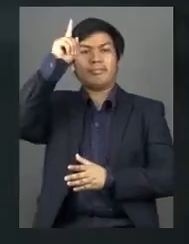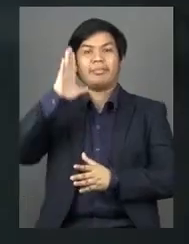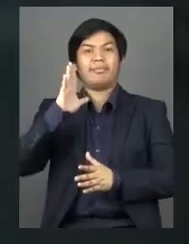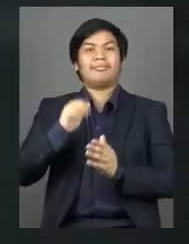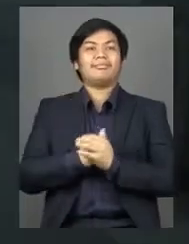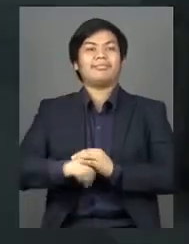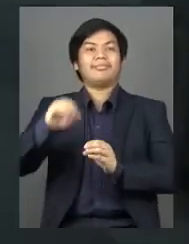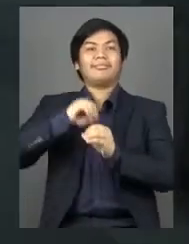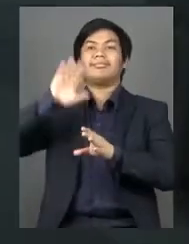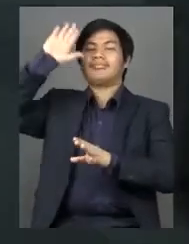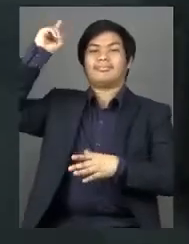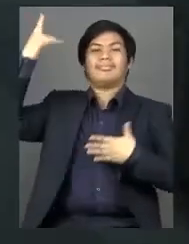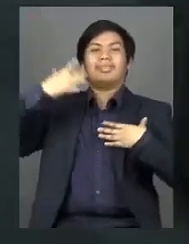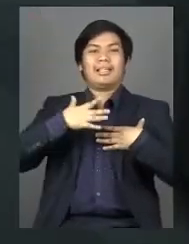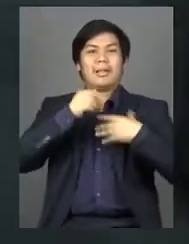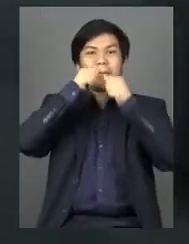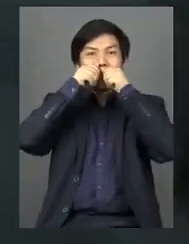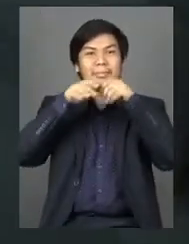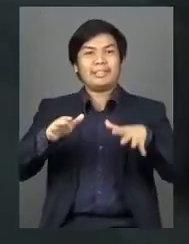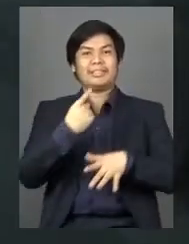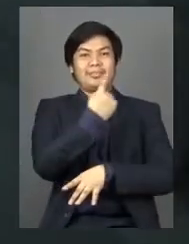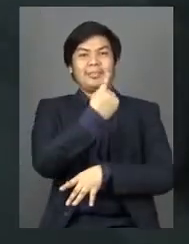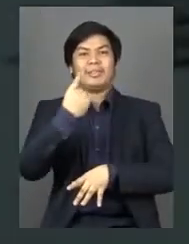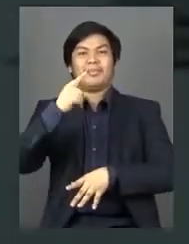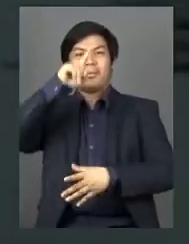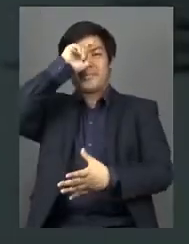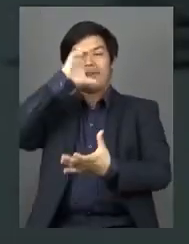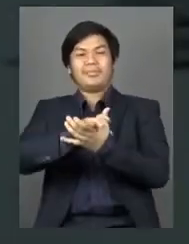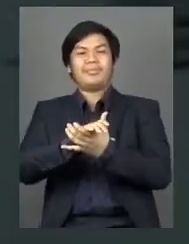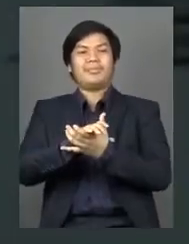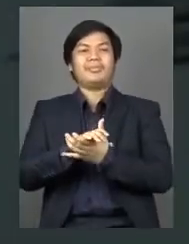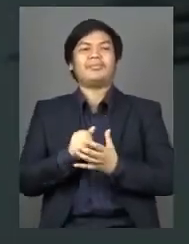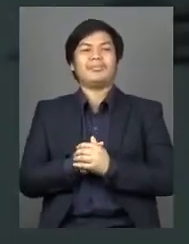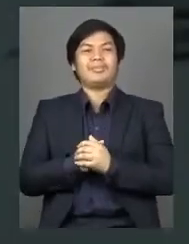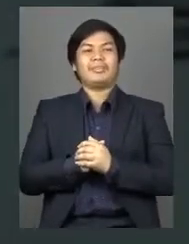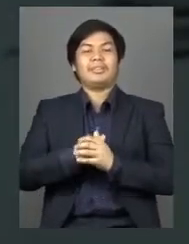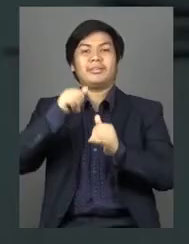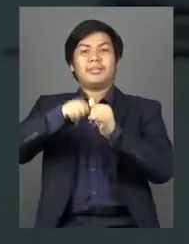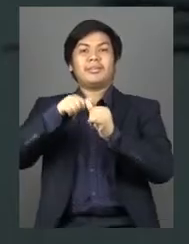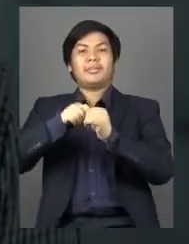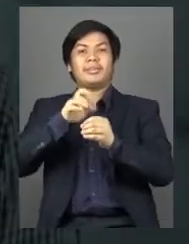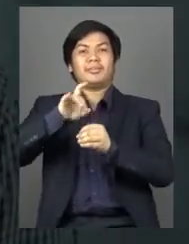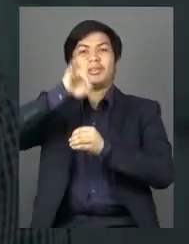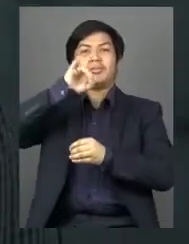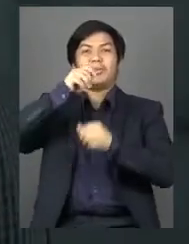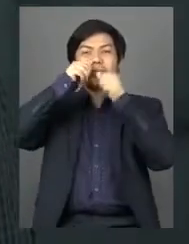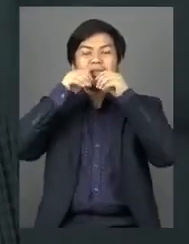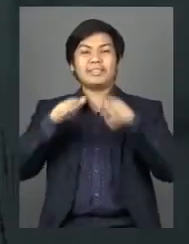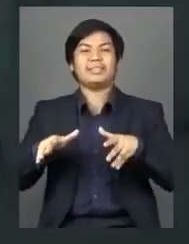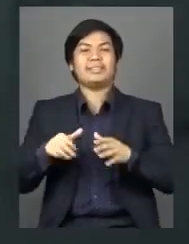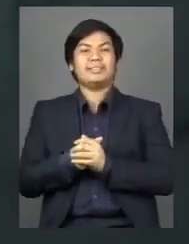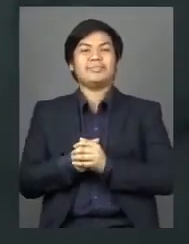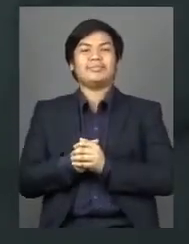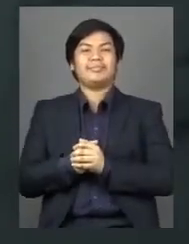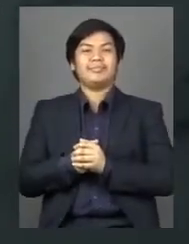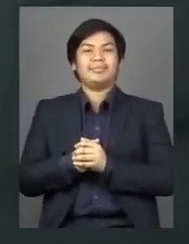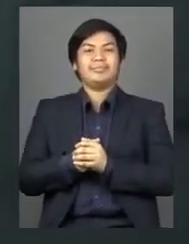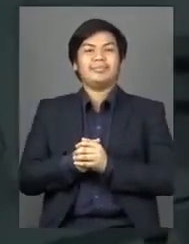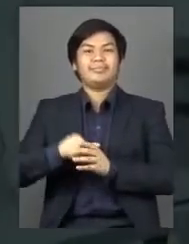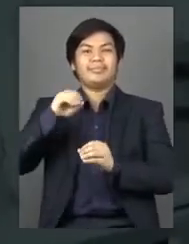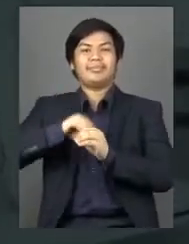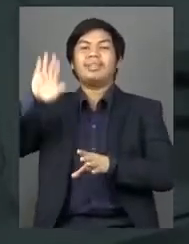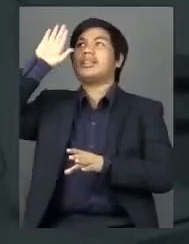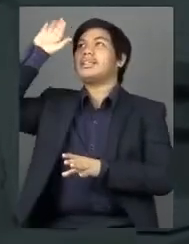God, in his grace, has blessed every believer with every spiritual blessing.